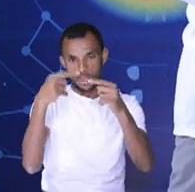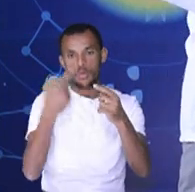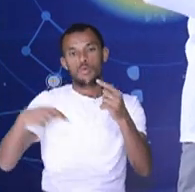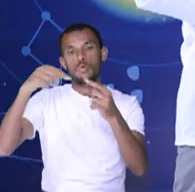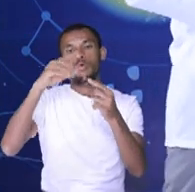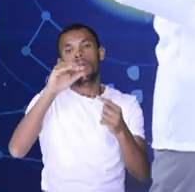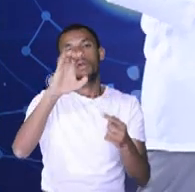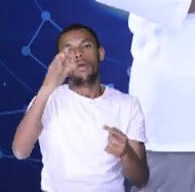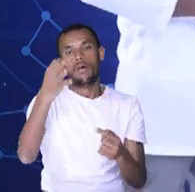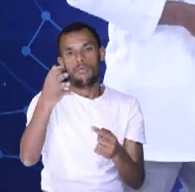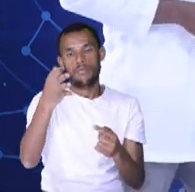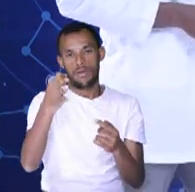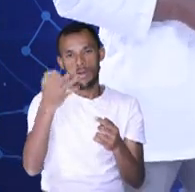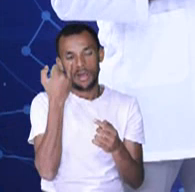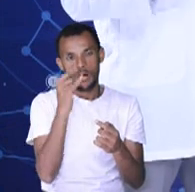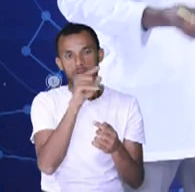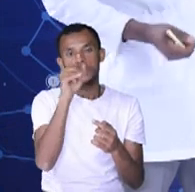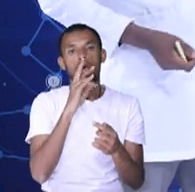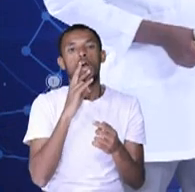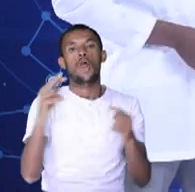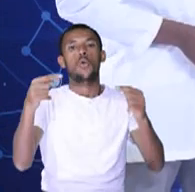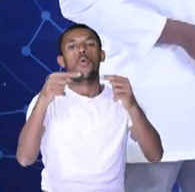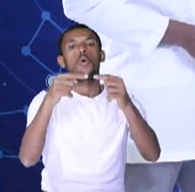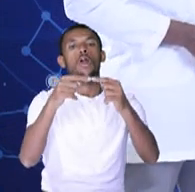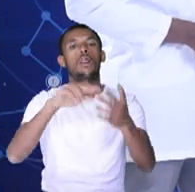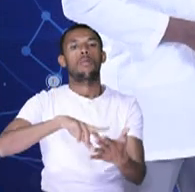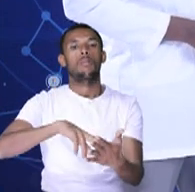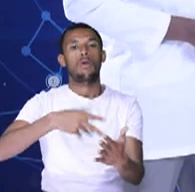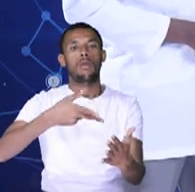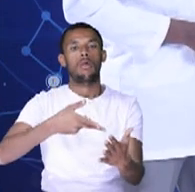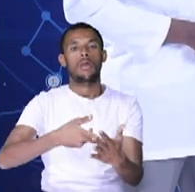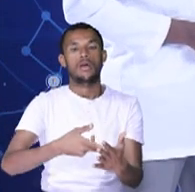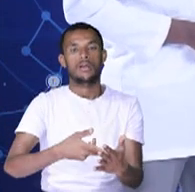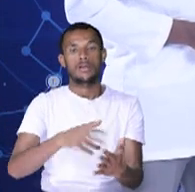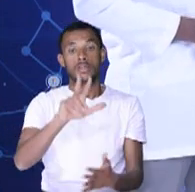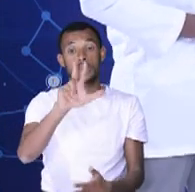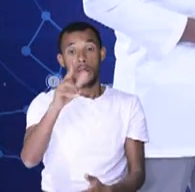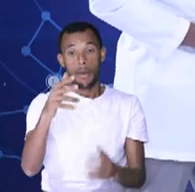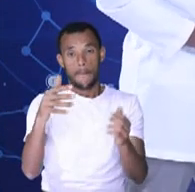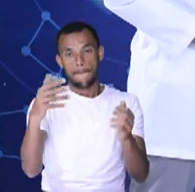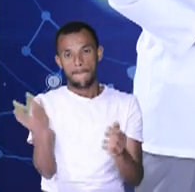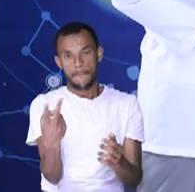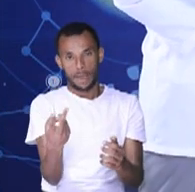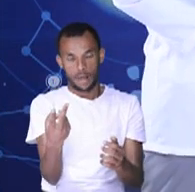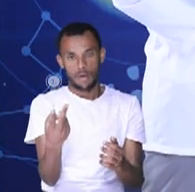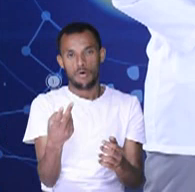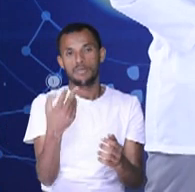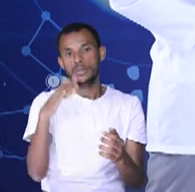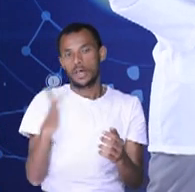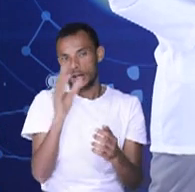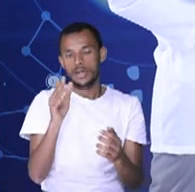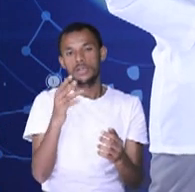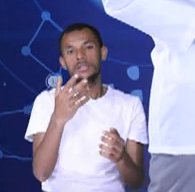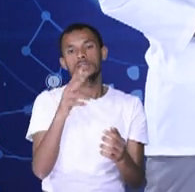triangle DEF. So if they are congruent, meaning a 3 pair of sides and 3 pair of